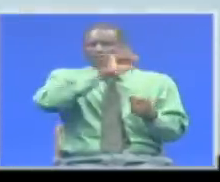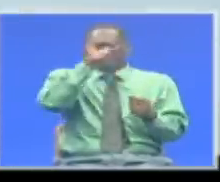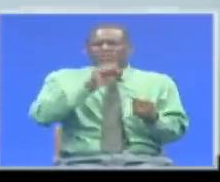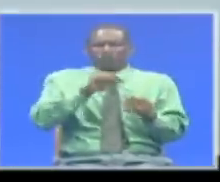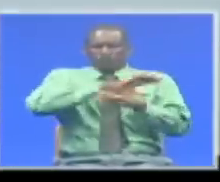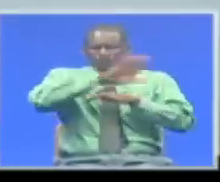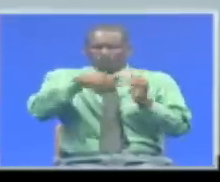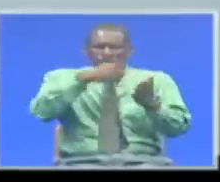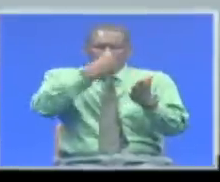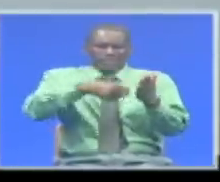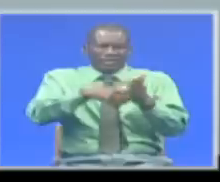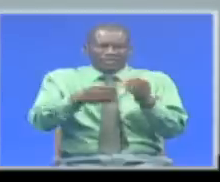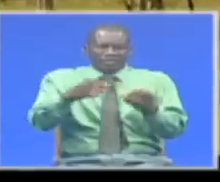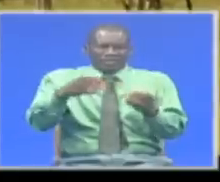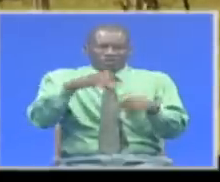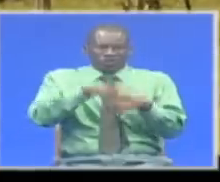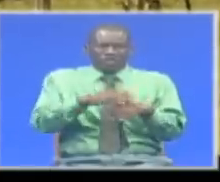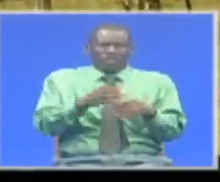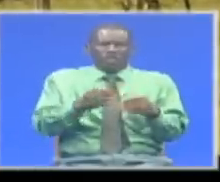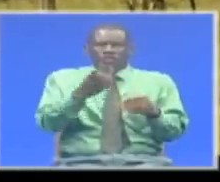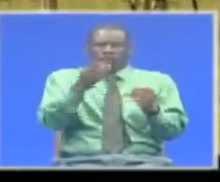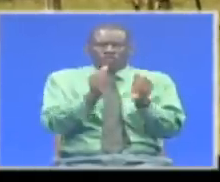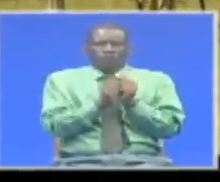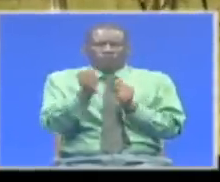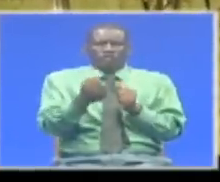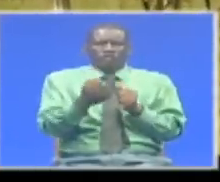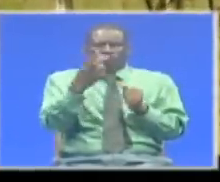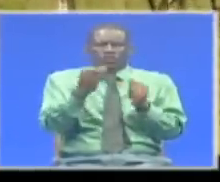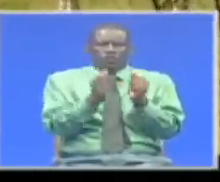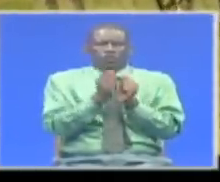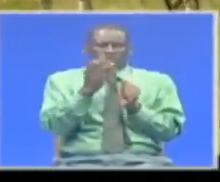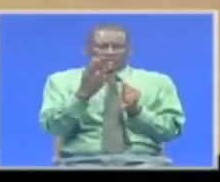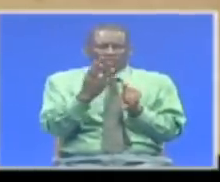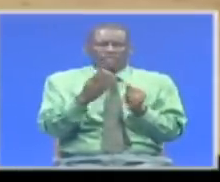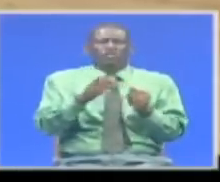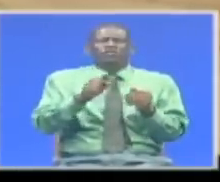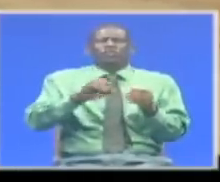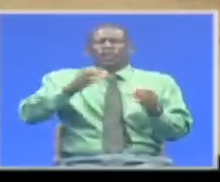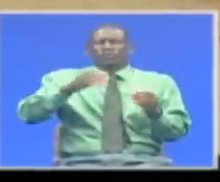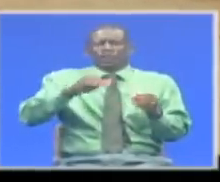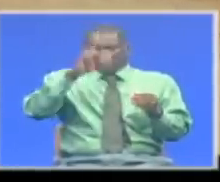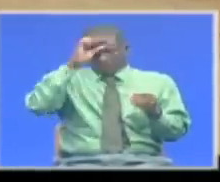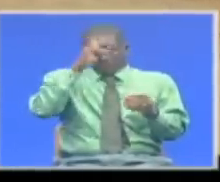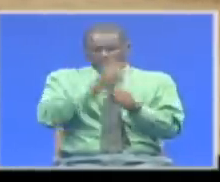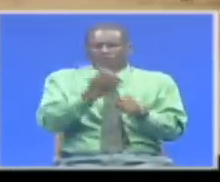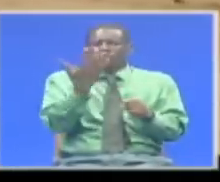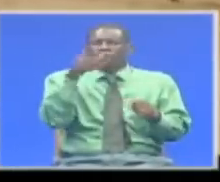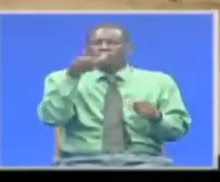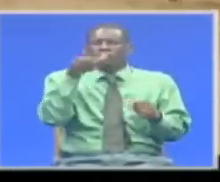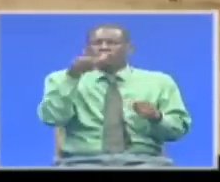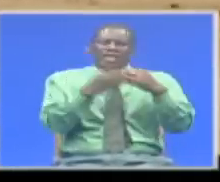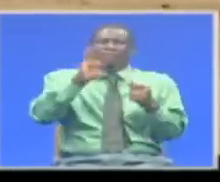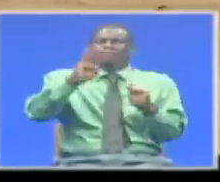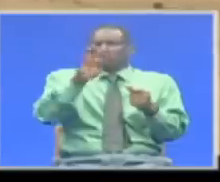to 2017, the county government made 5.8 billion shillings from the Mara. But the fleet